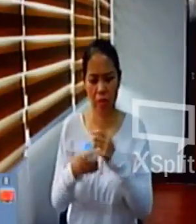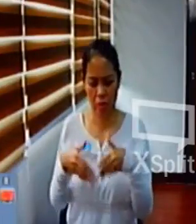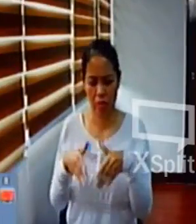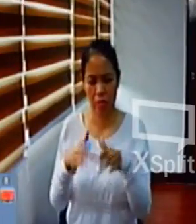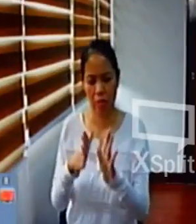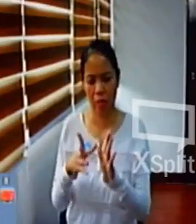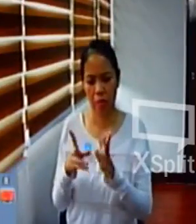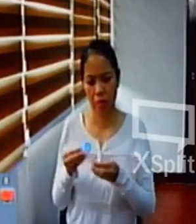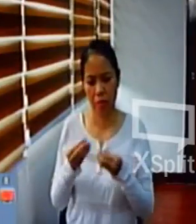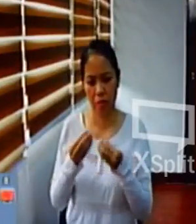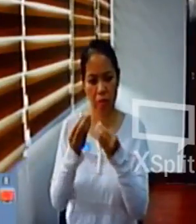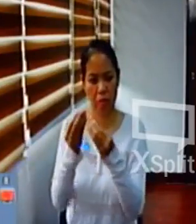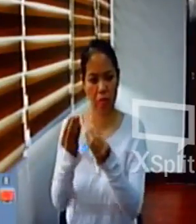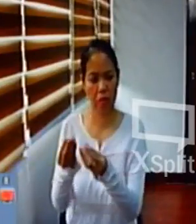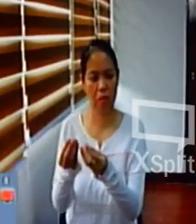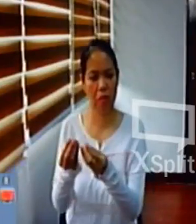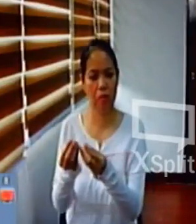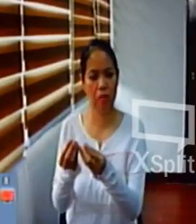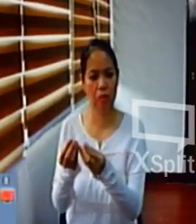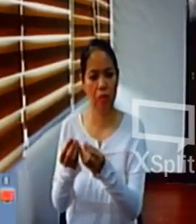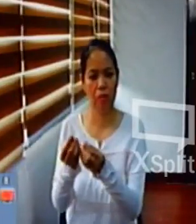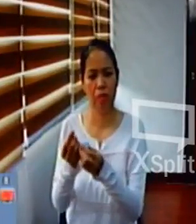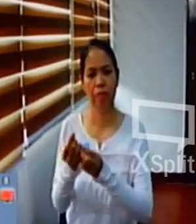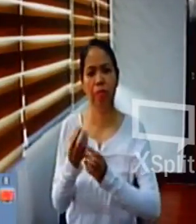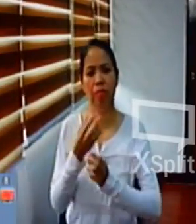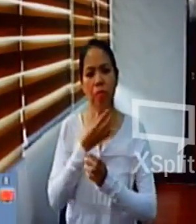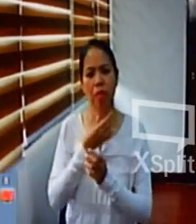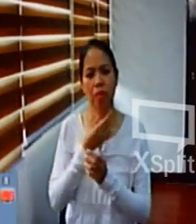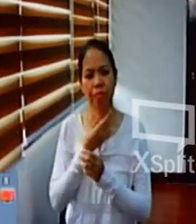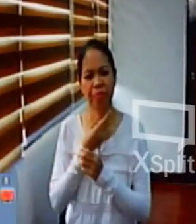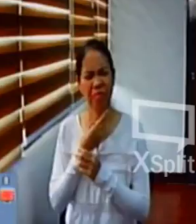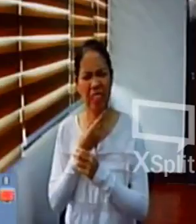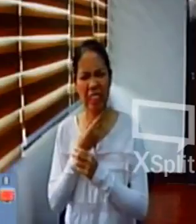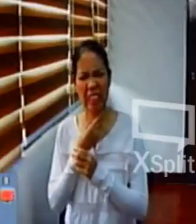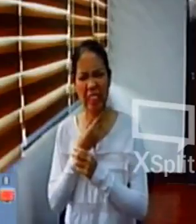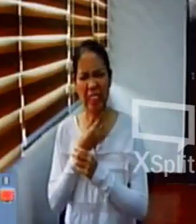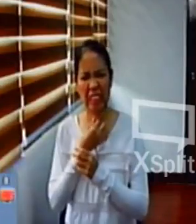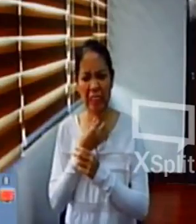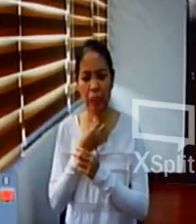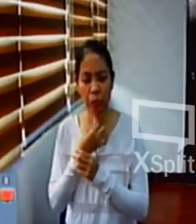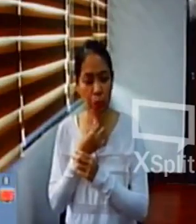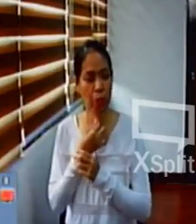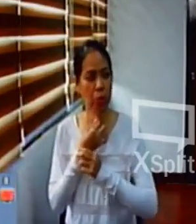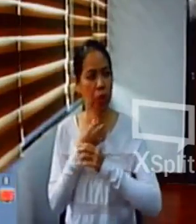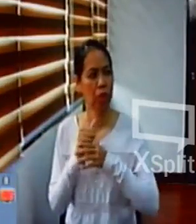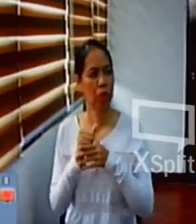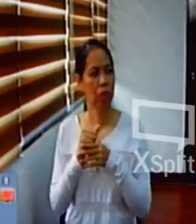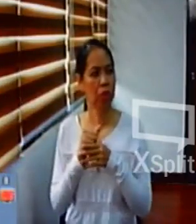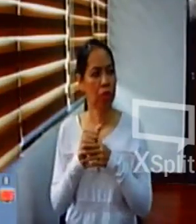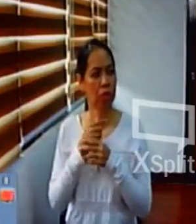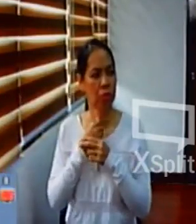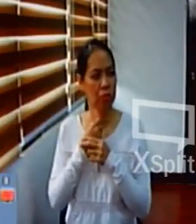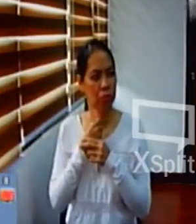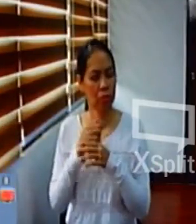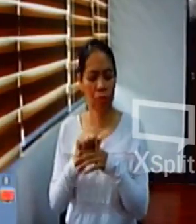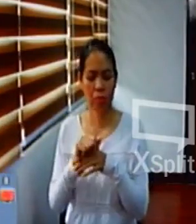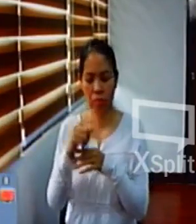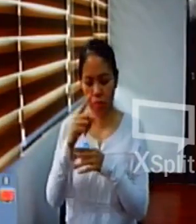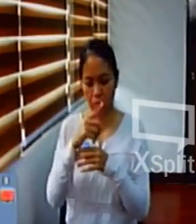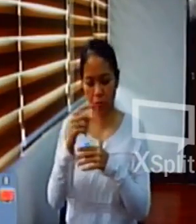with a curious but less known fact. If you know the Agriculture and Fisheries Modernization Act, which was enacted